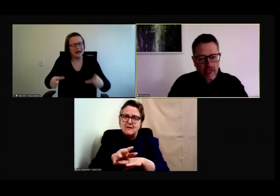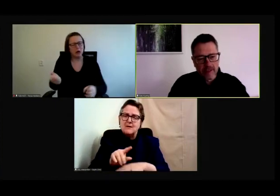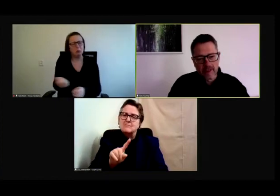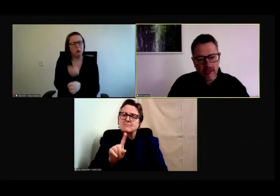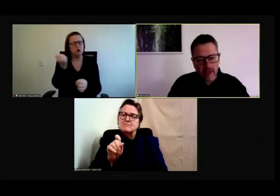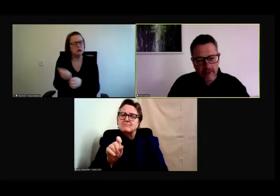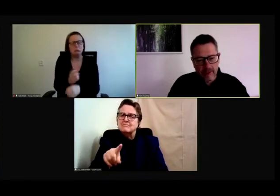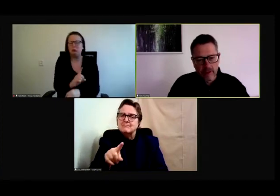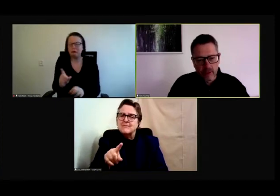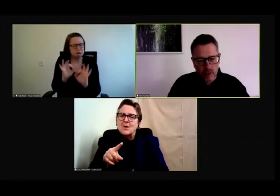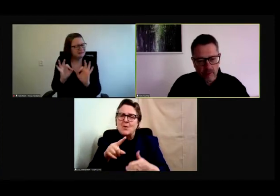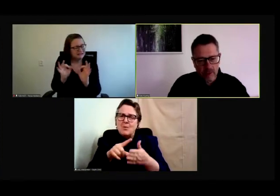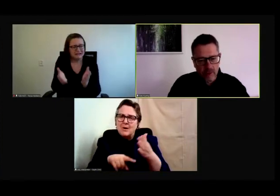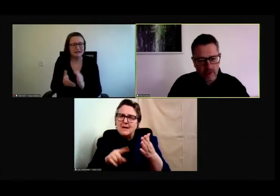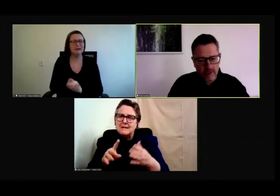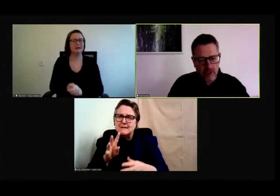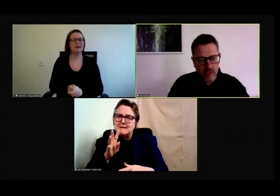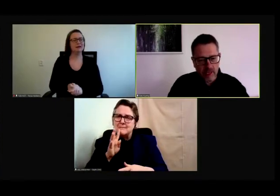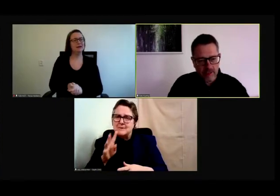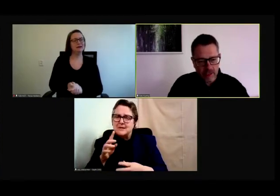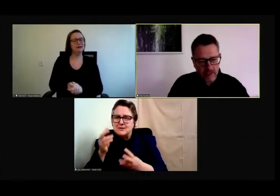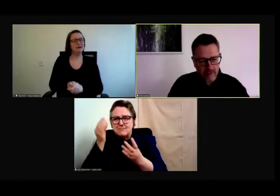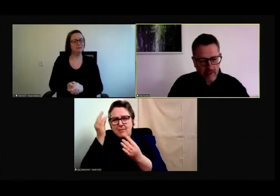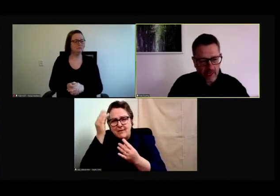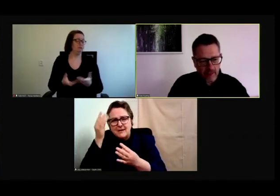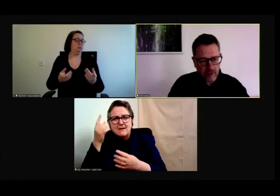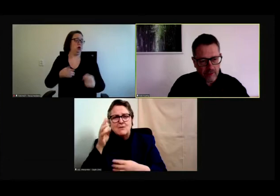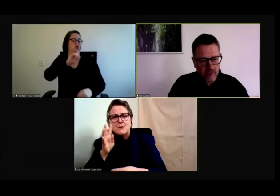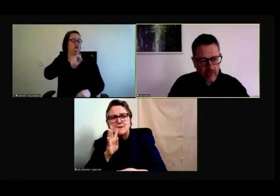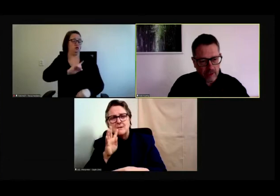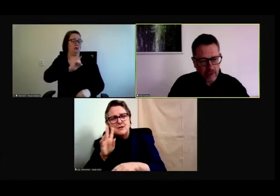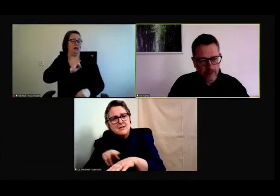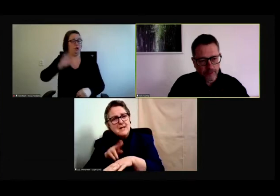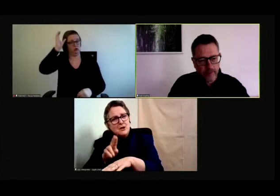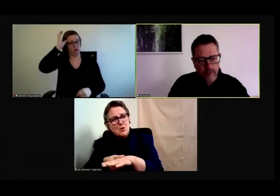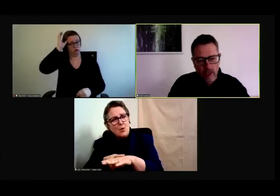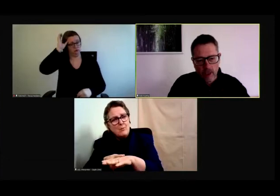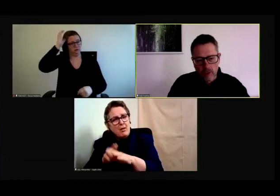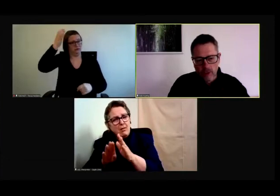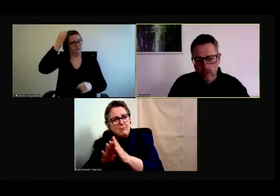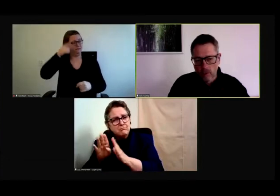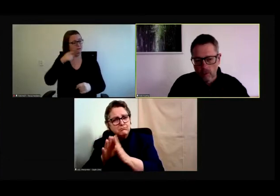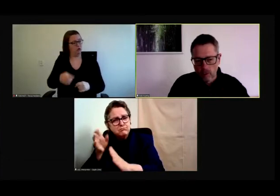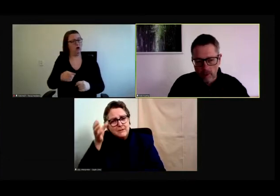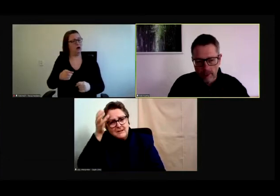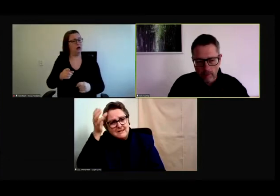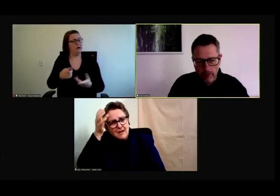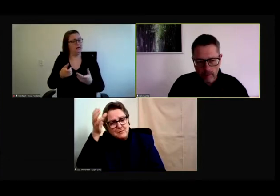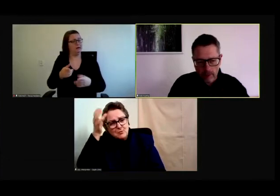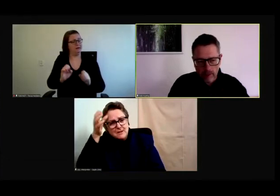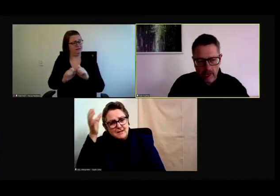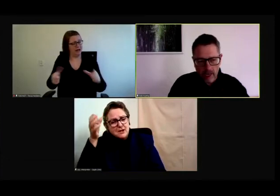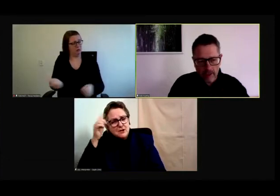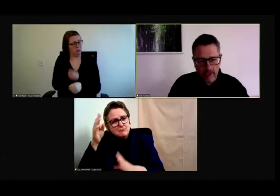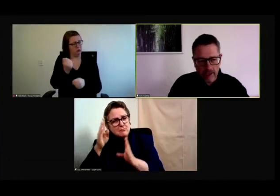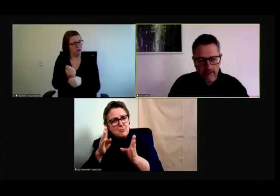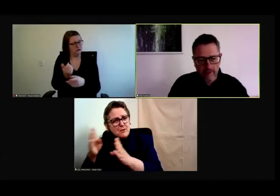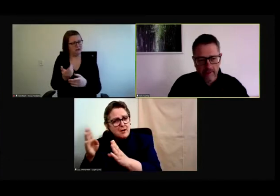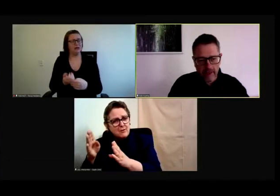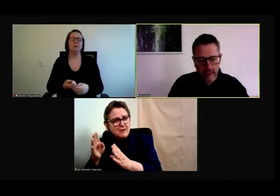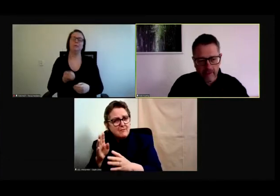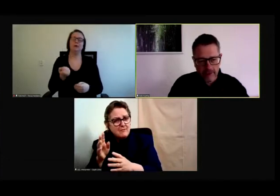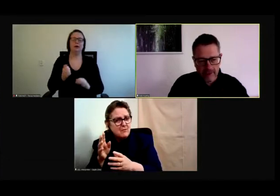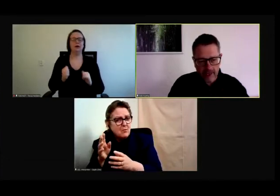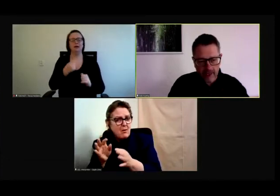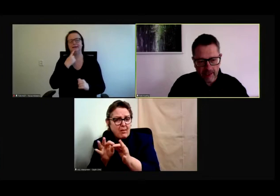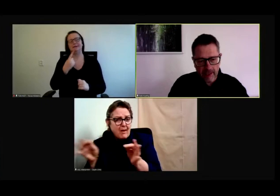production? Isn't that normal conceptualization for language production? So in a way one could argue